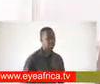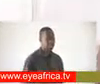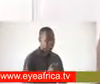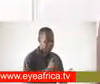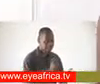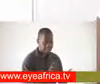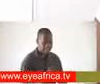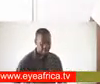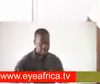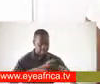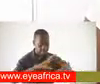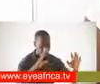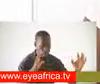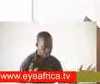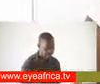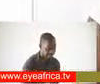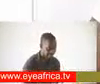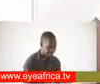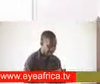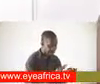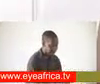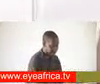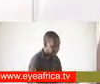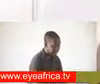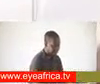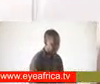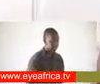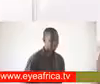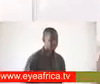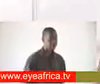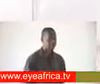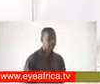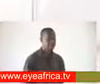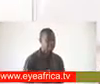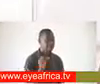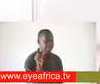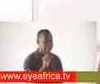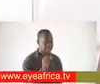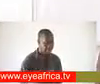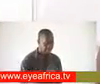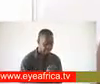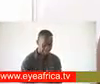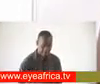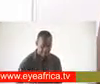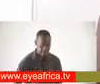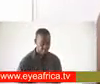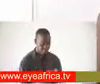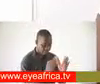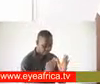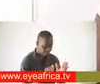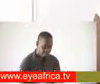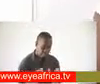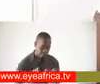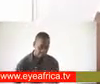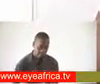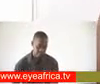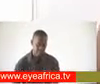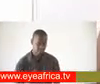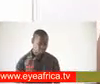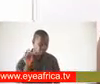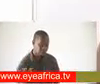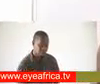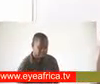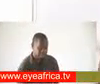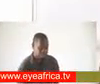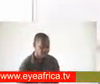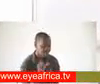Letter, as it already said in the definition, is any written format that is written from one person